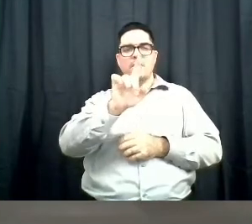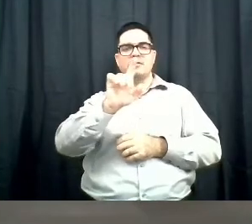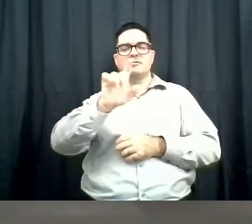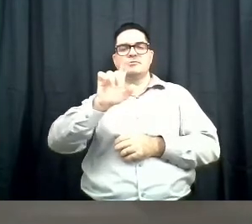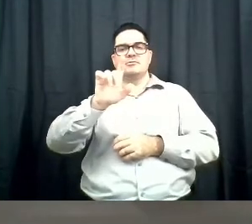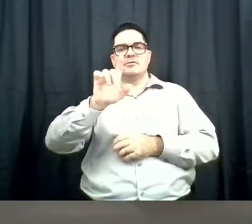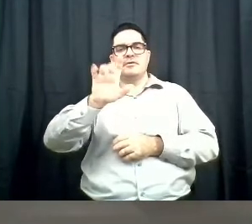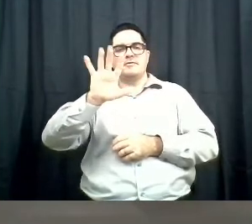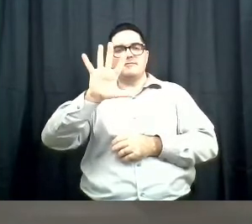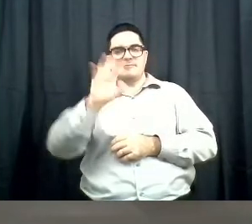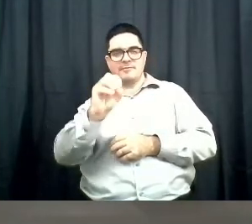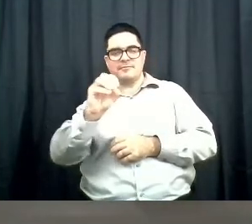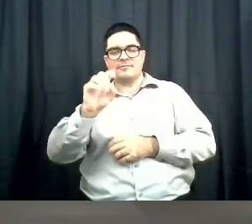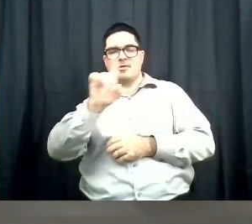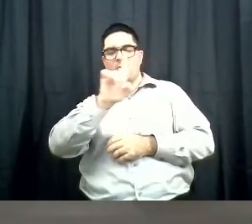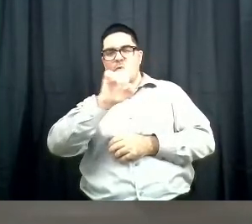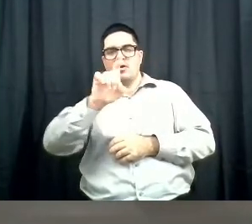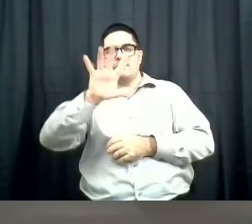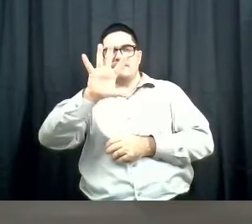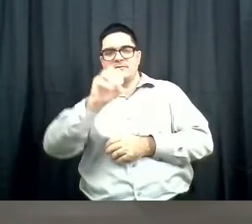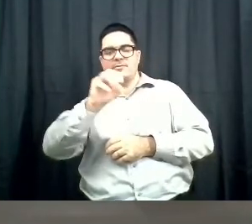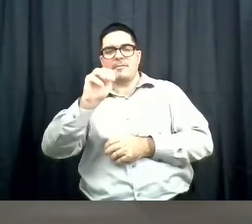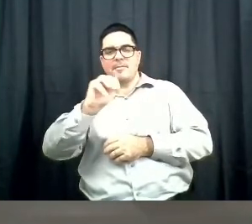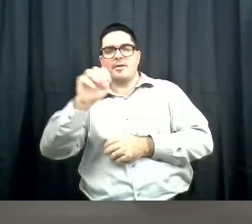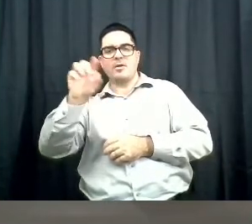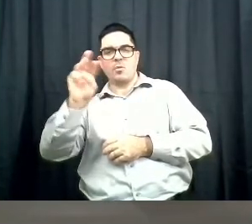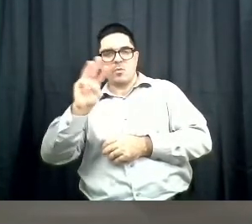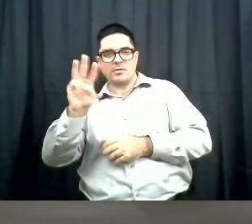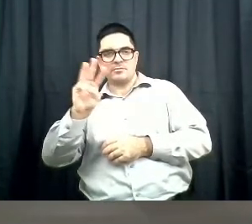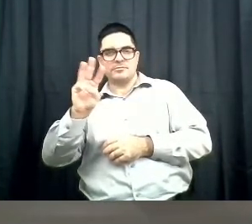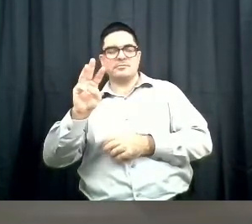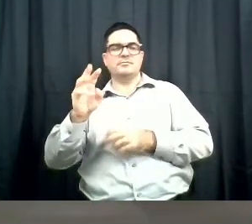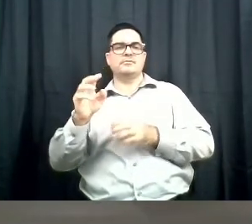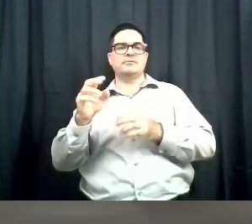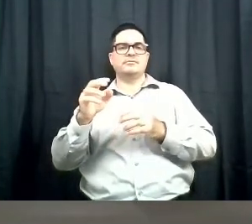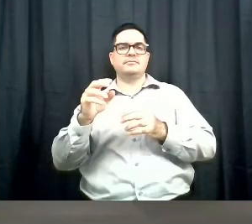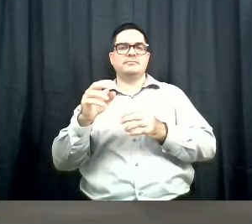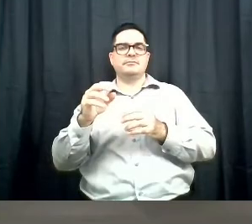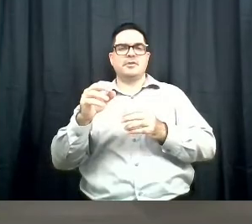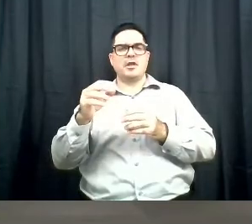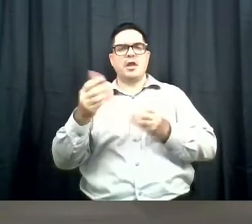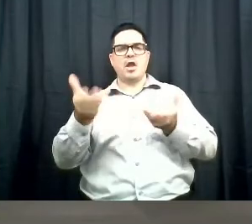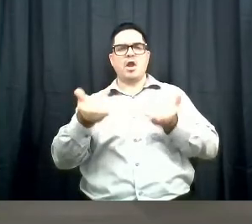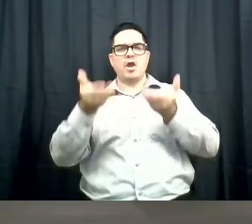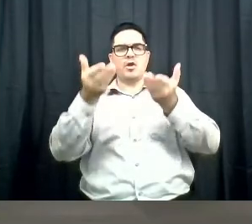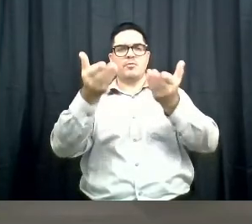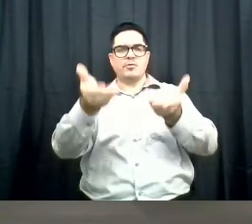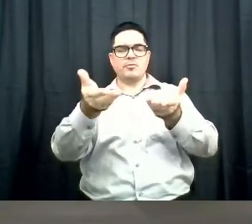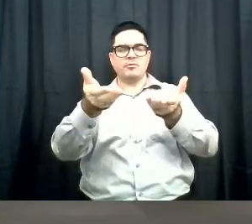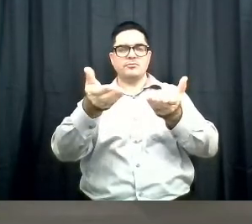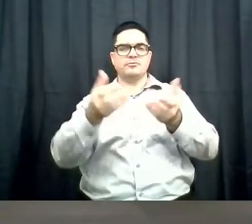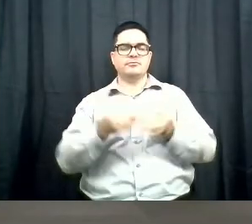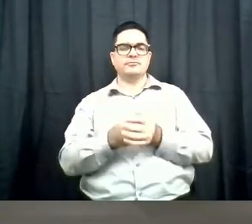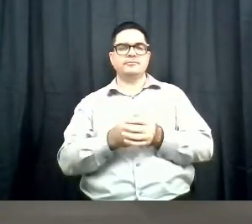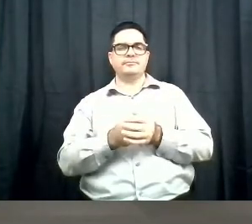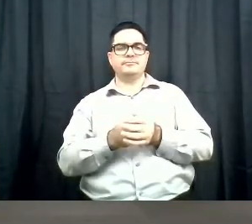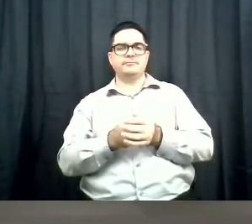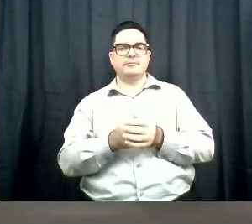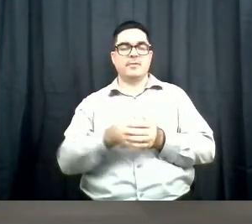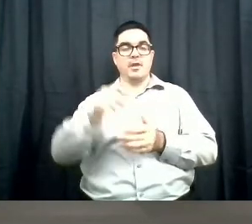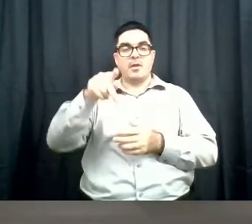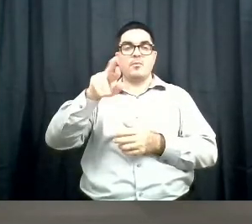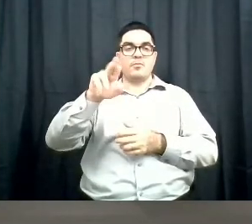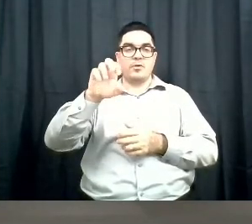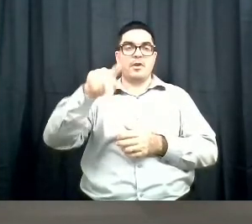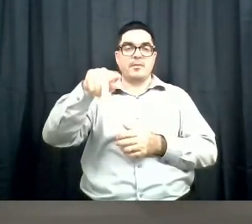higher cost to the consumers of electricity. PREPA's board stated during a public meeting recently that it was on